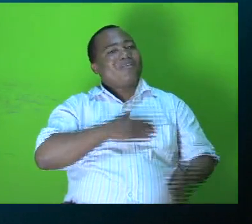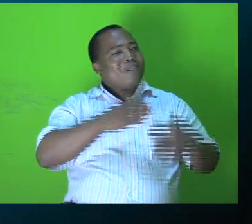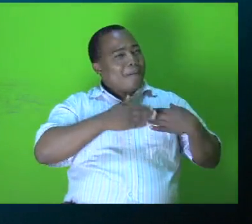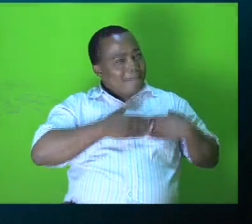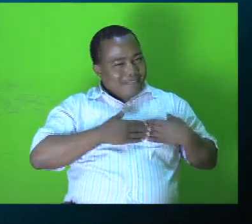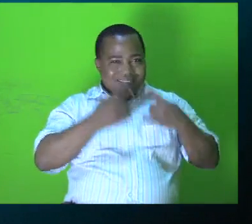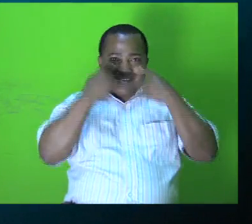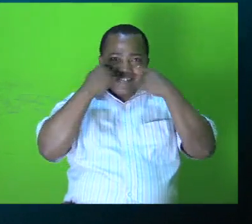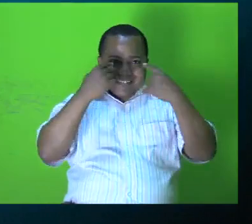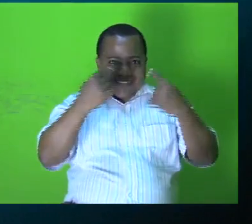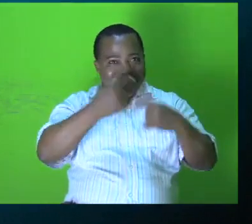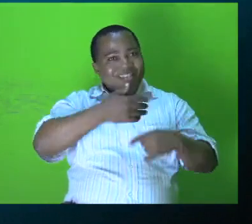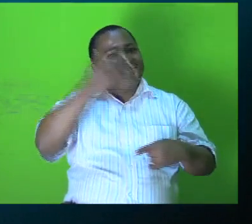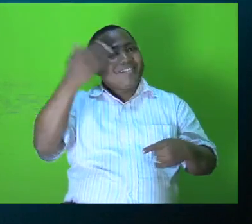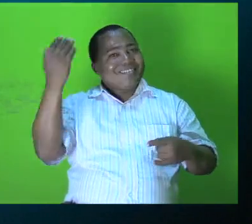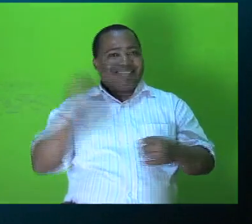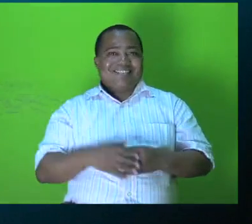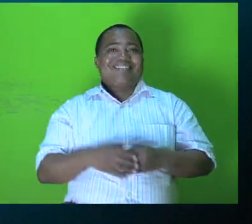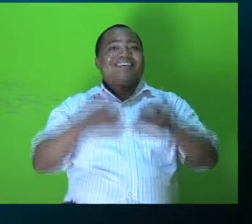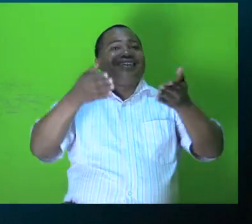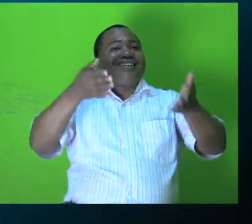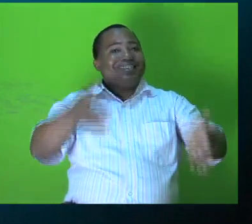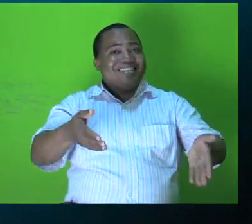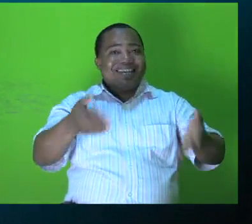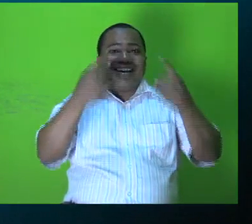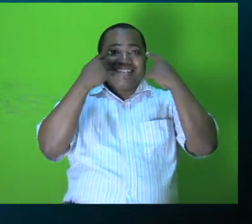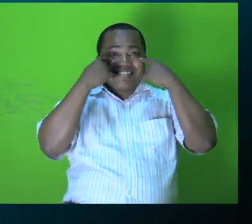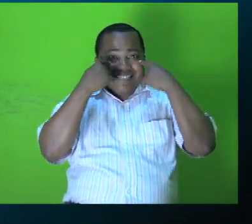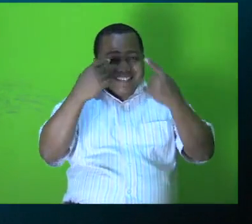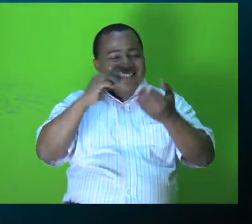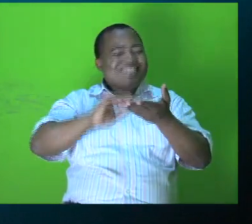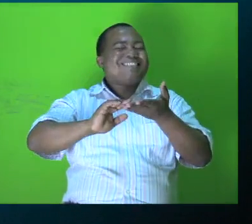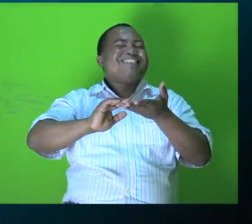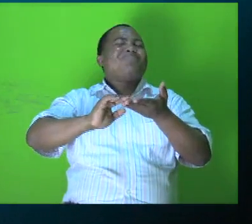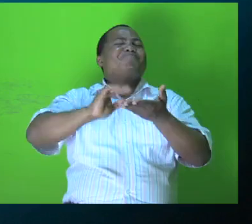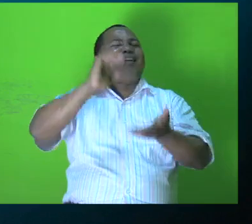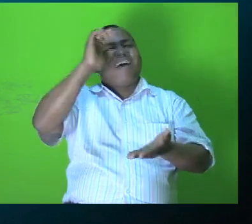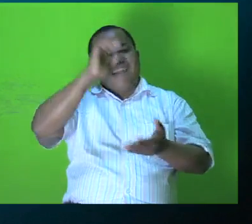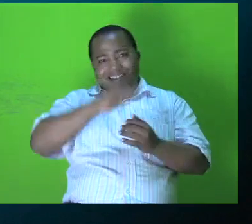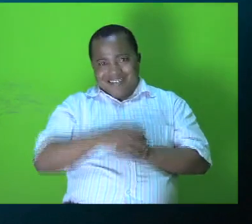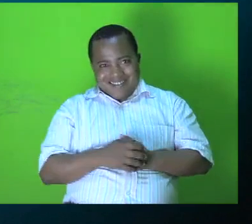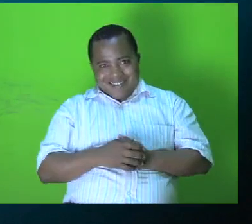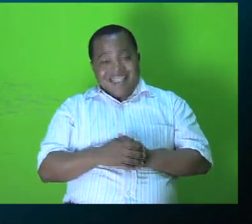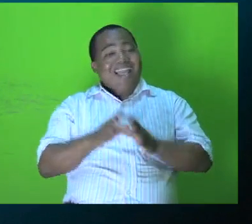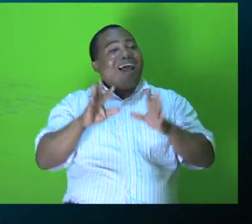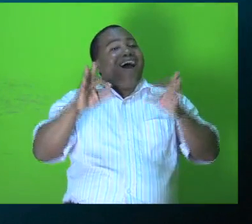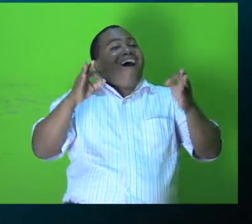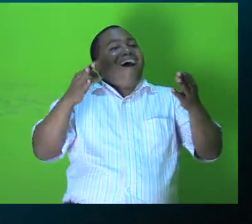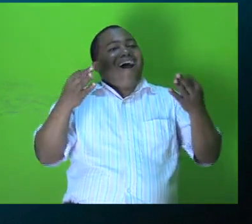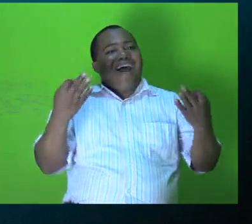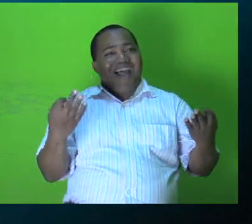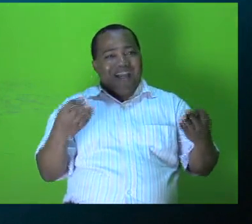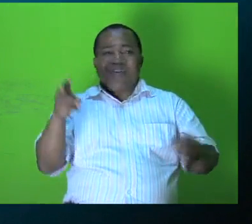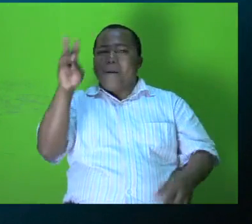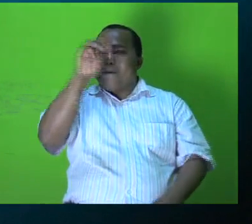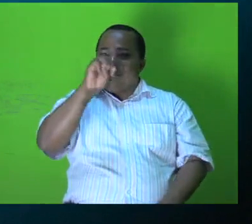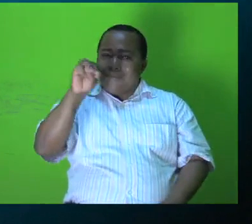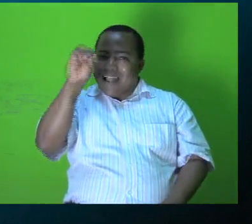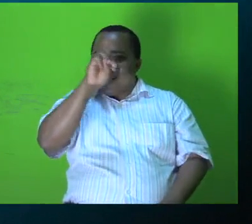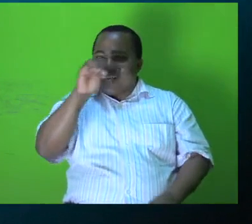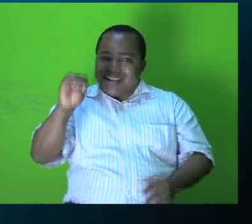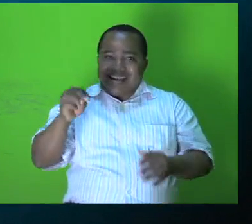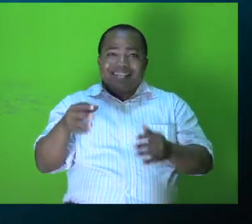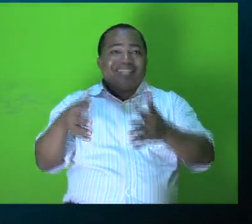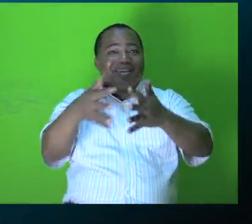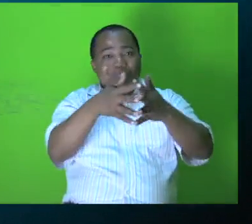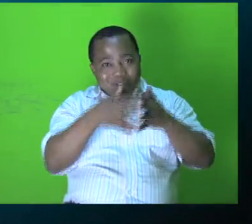other viewers, here we see much how meiosis process